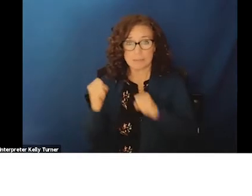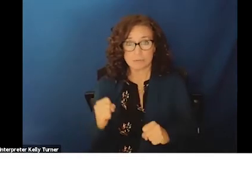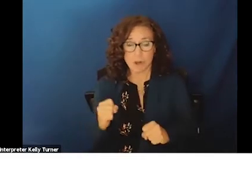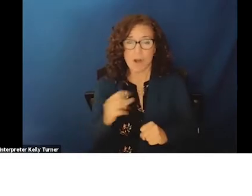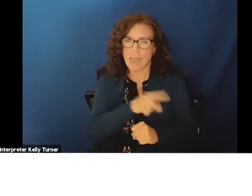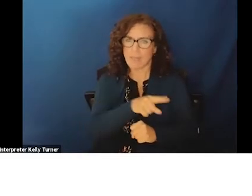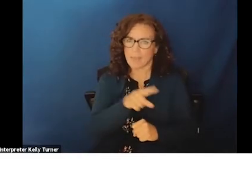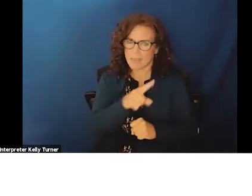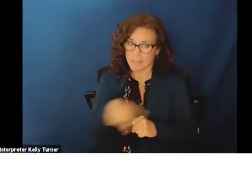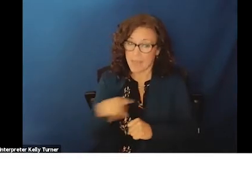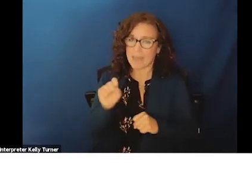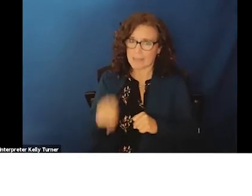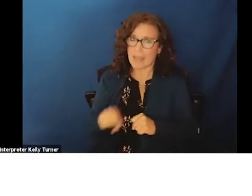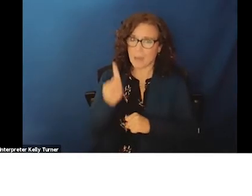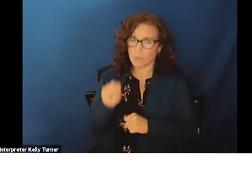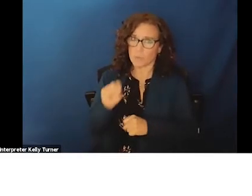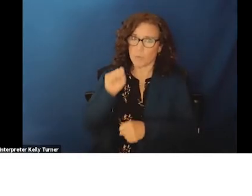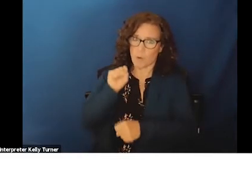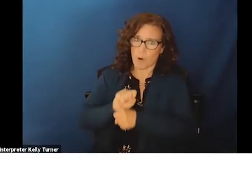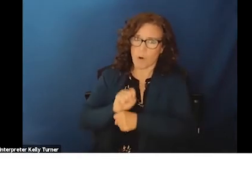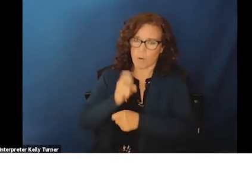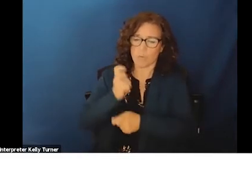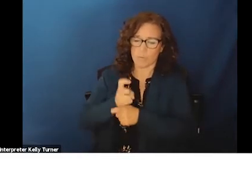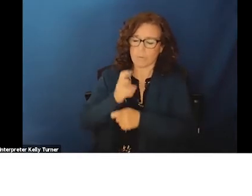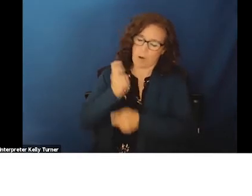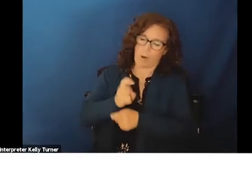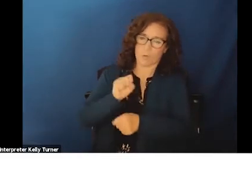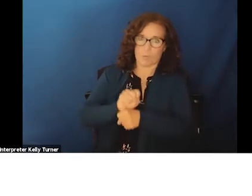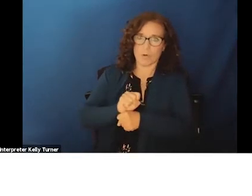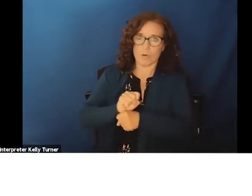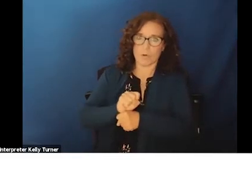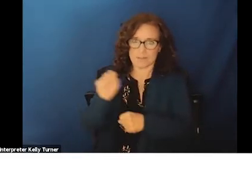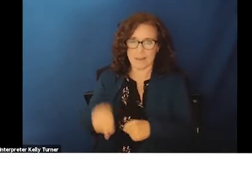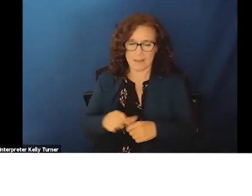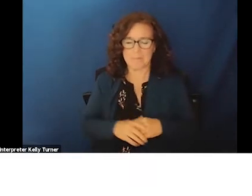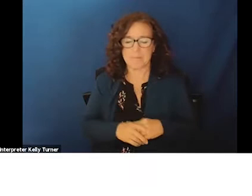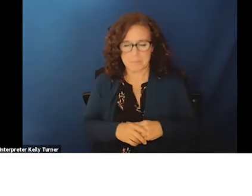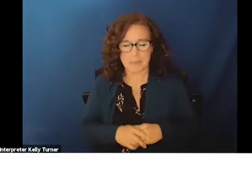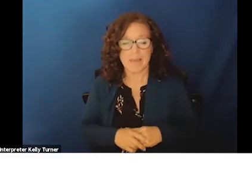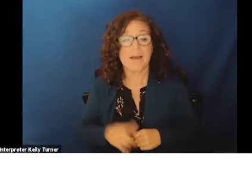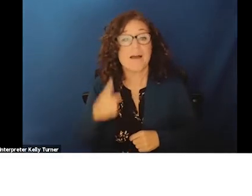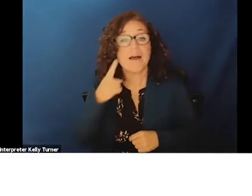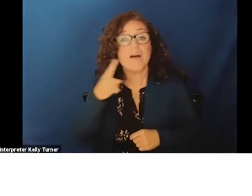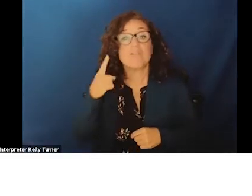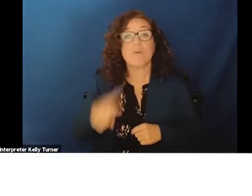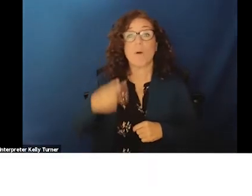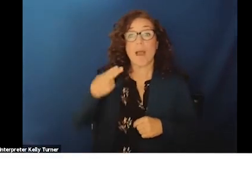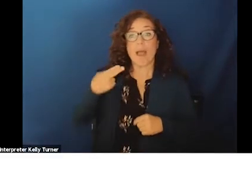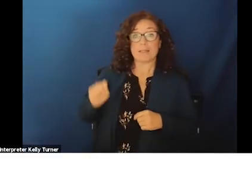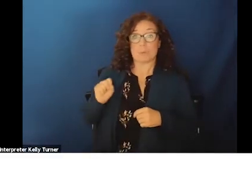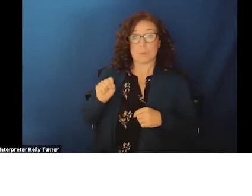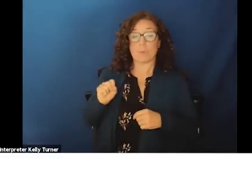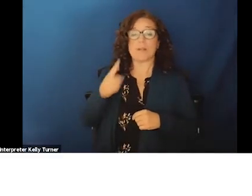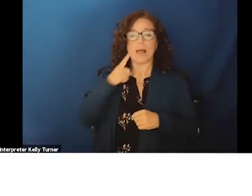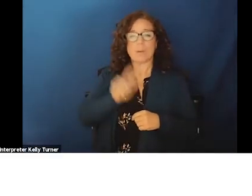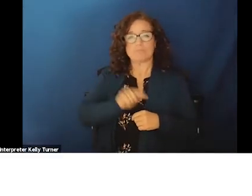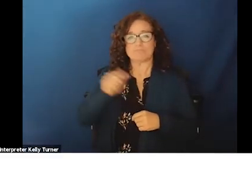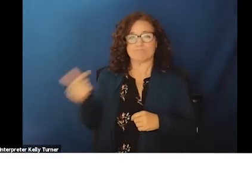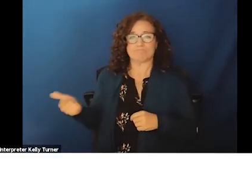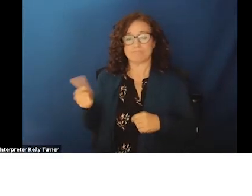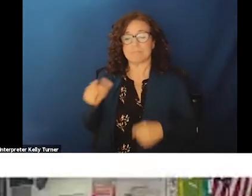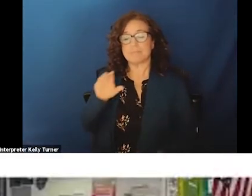these hard things. So now, to give you an update for secondary, I will hand it off to Ms. Sean